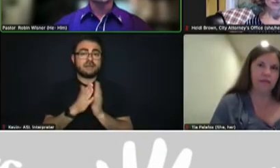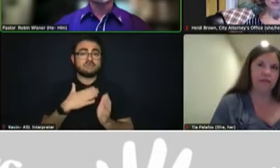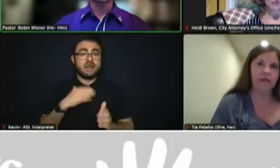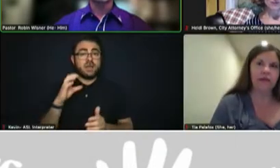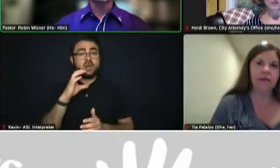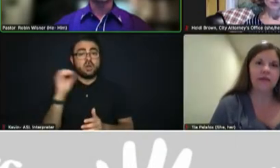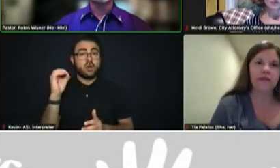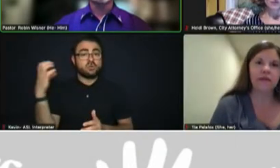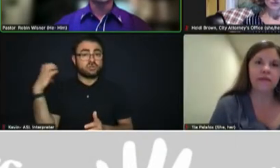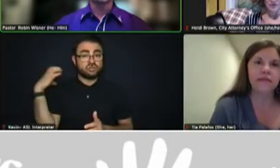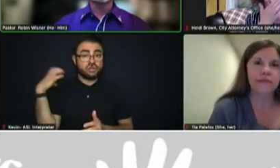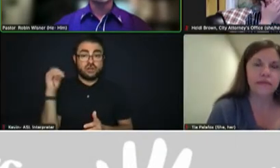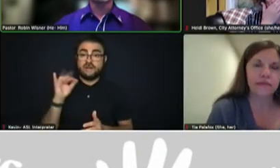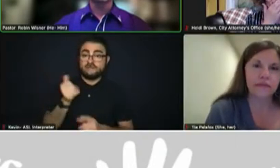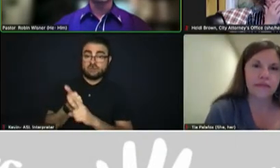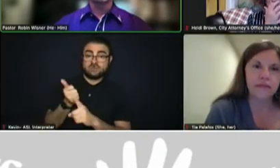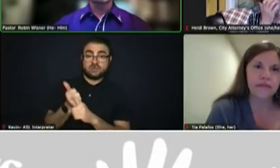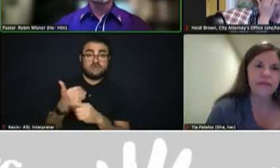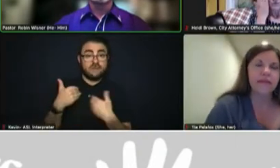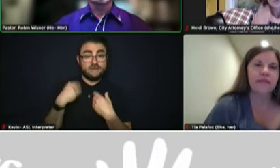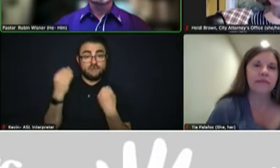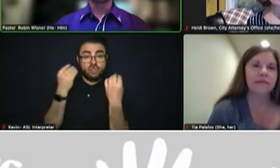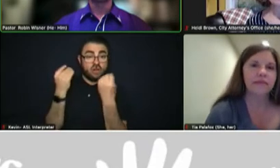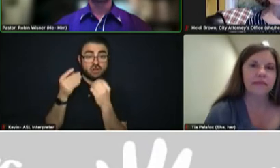any thoughts at this point with Jared.